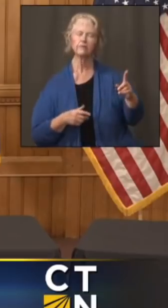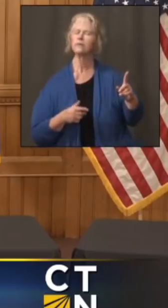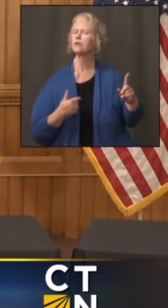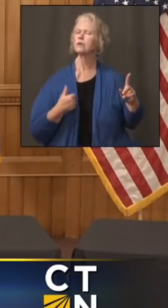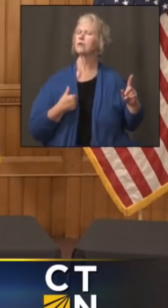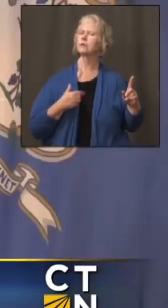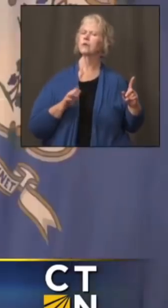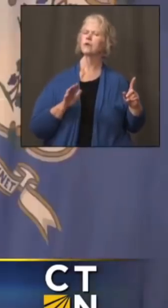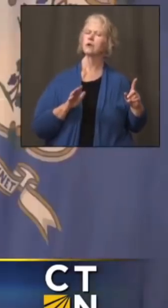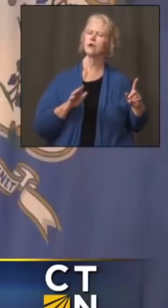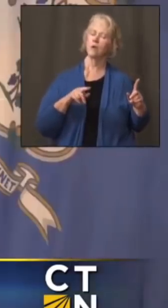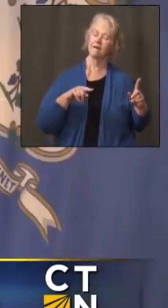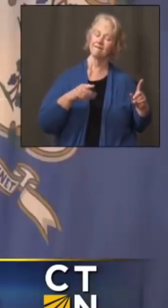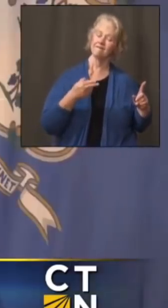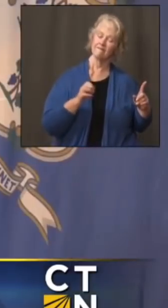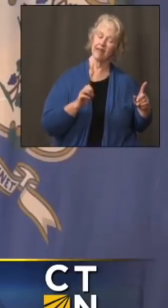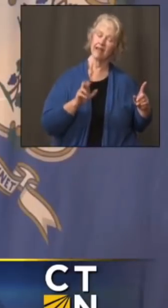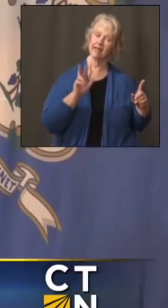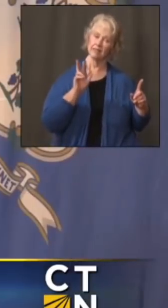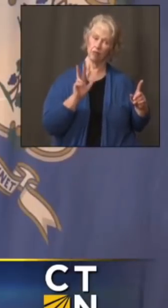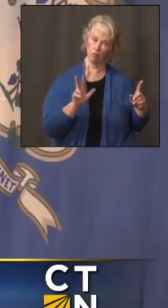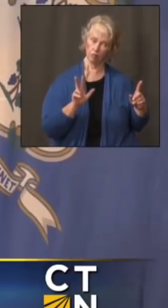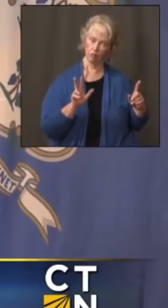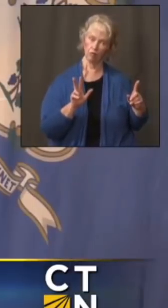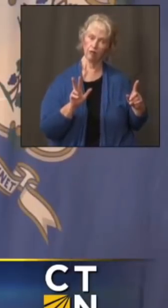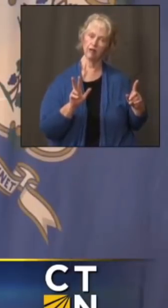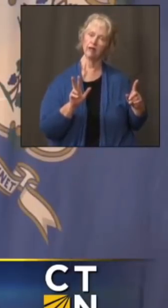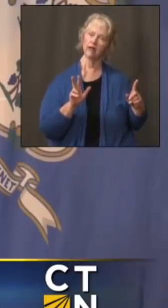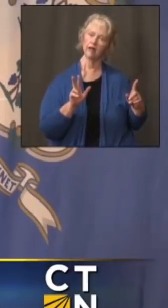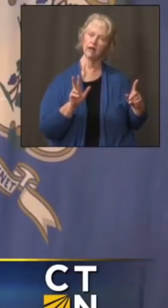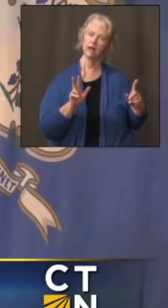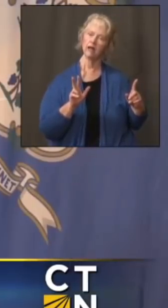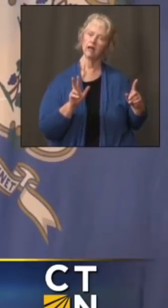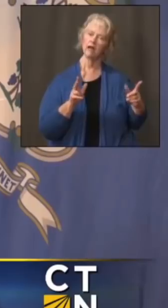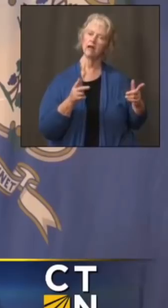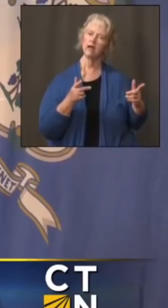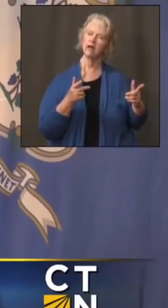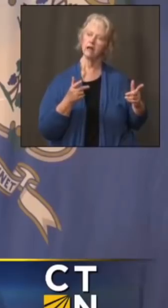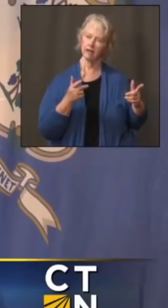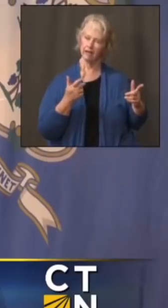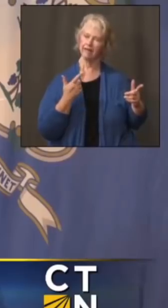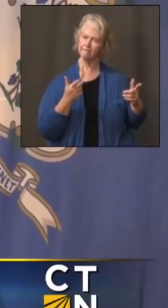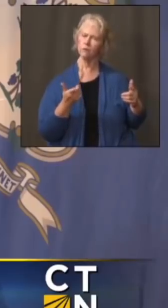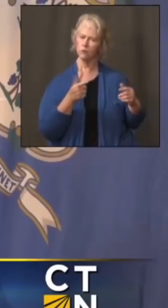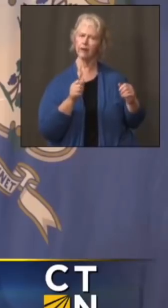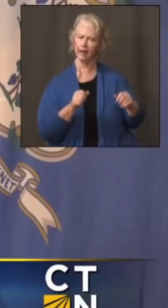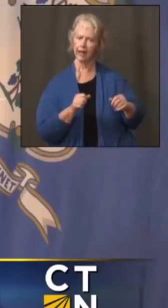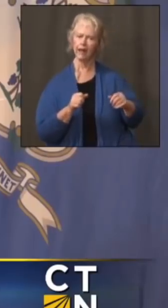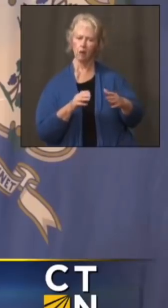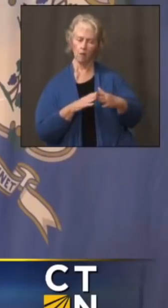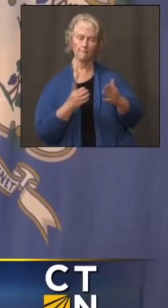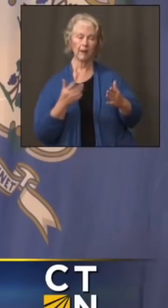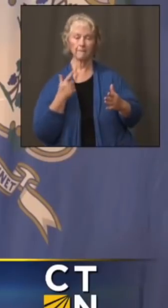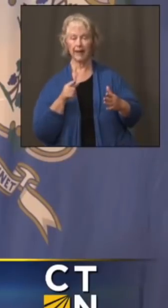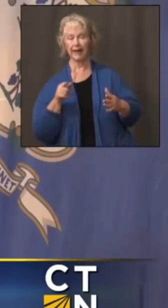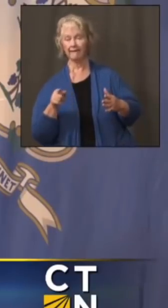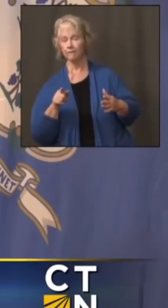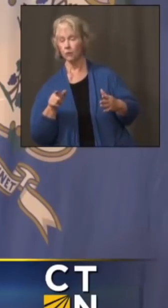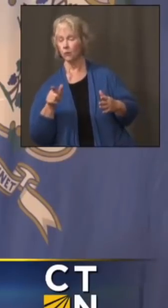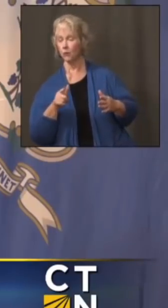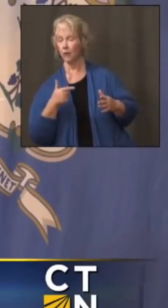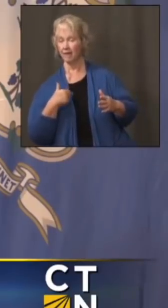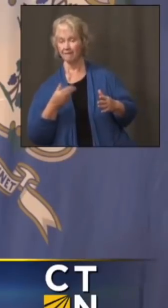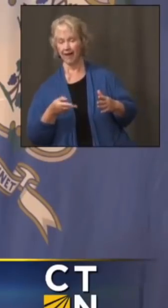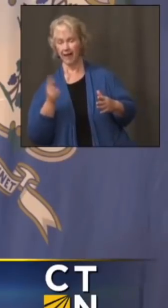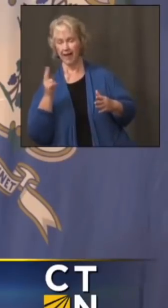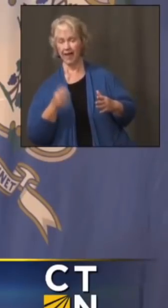said phase 3 is as much as you're allowed to open, but in those areas that have that higher daily